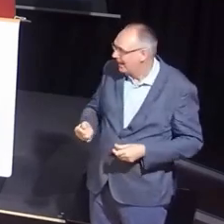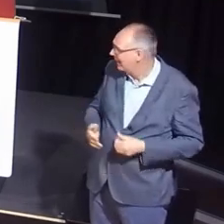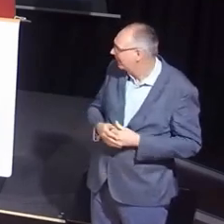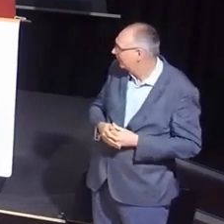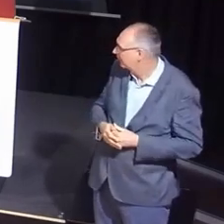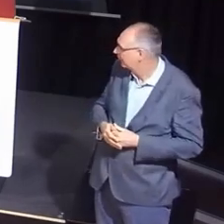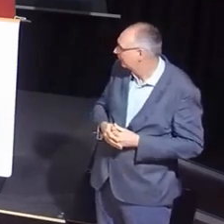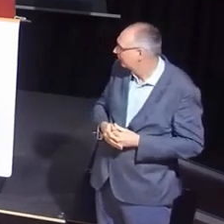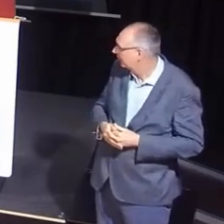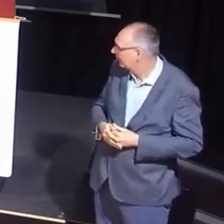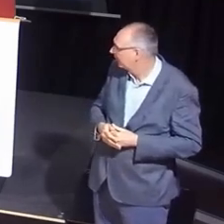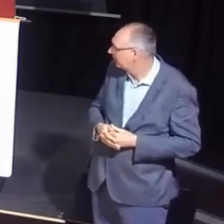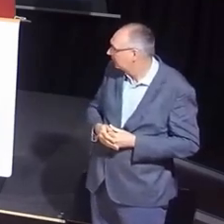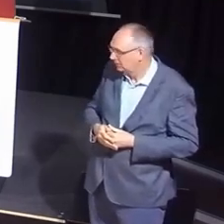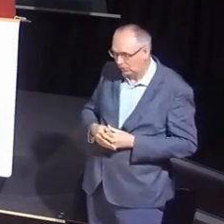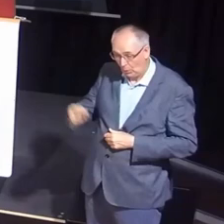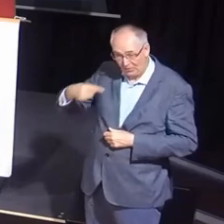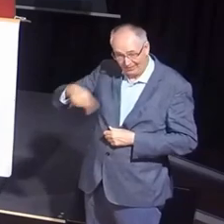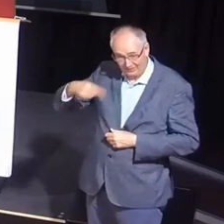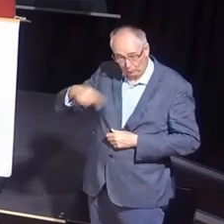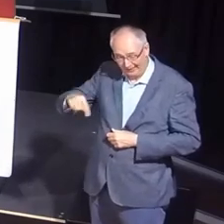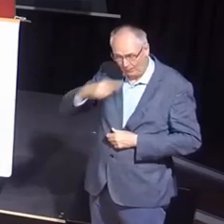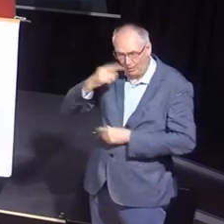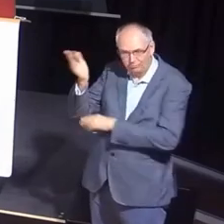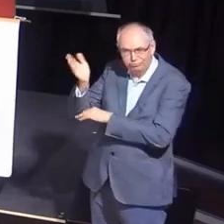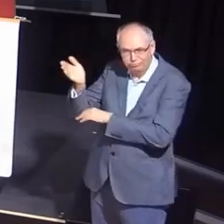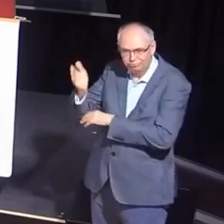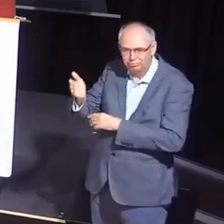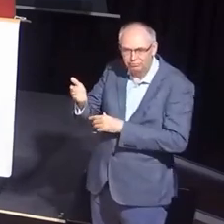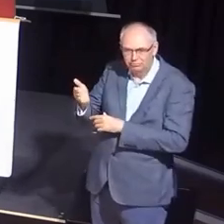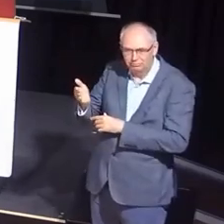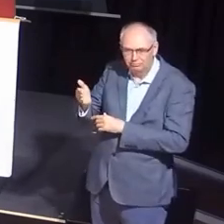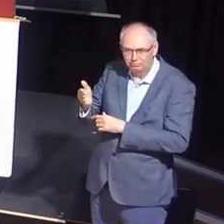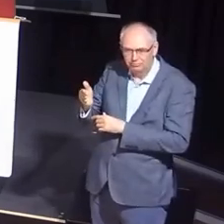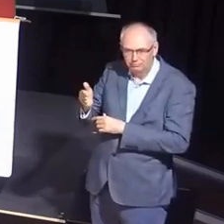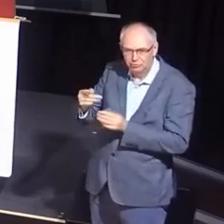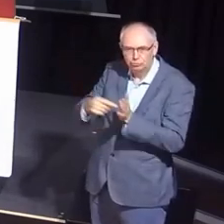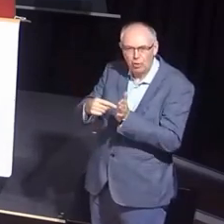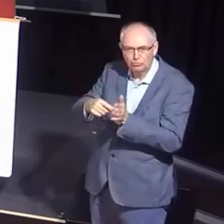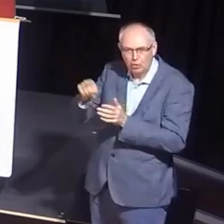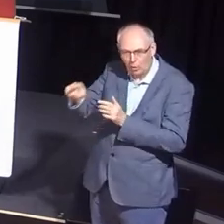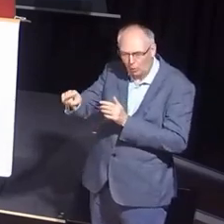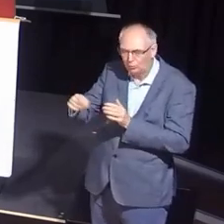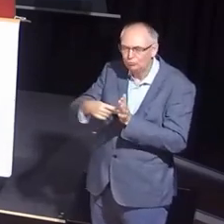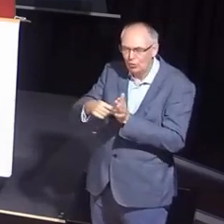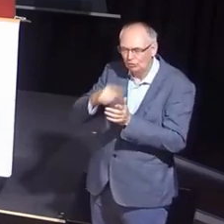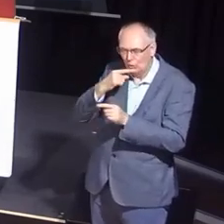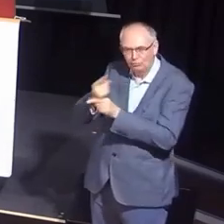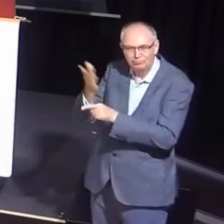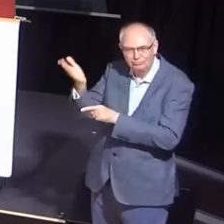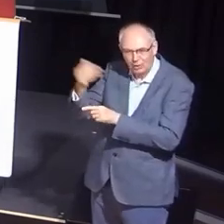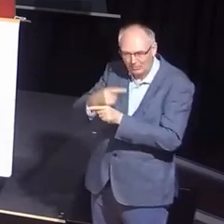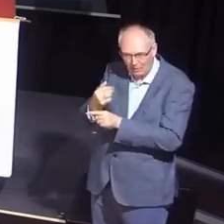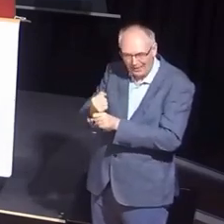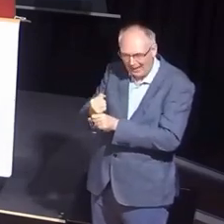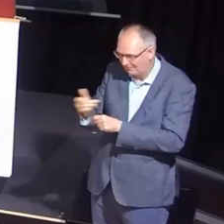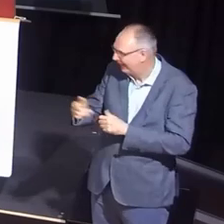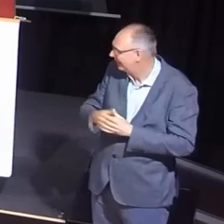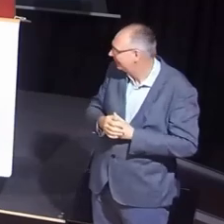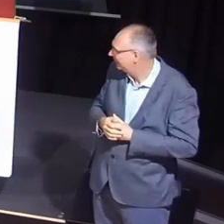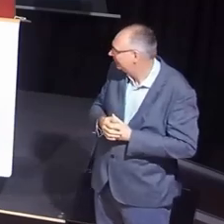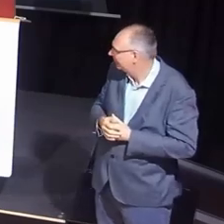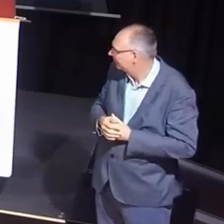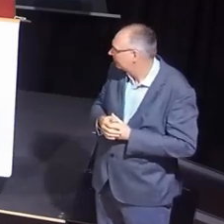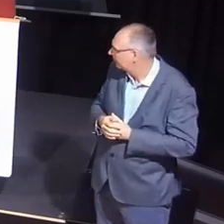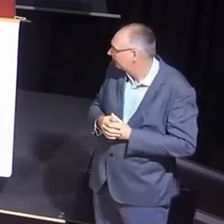on that at Accessibility Toronto this week. It's going to be very emotional. But I started as a subject matter expert. In fact, at one of the